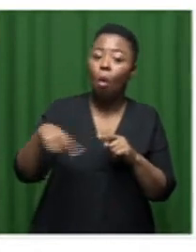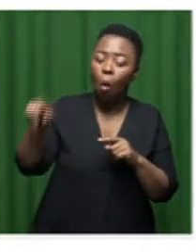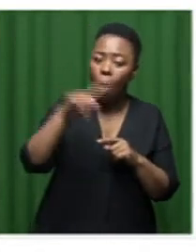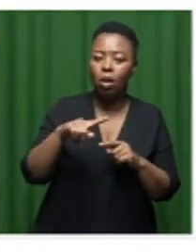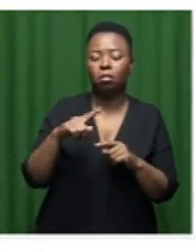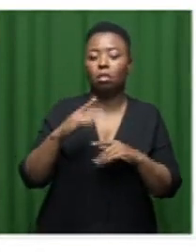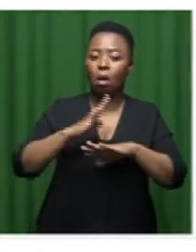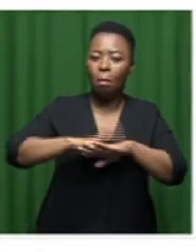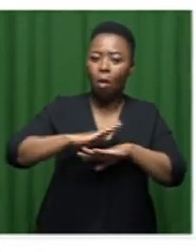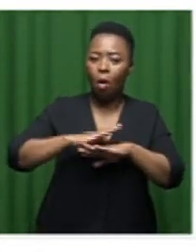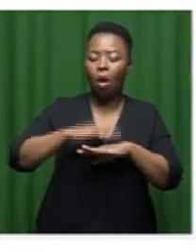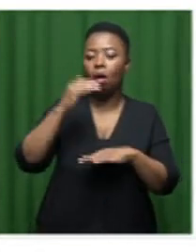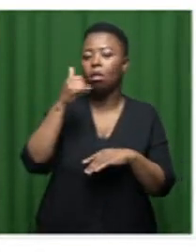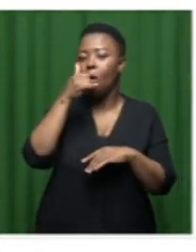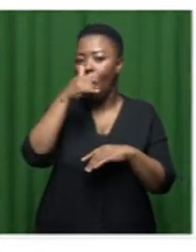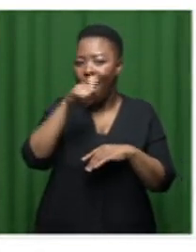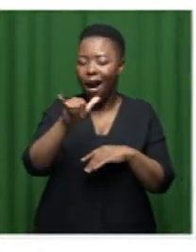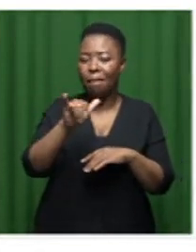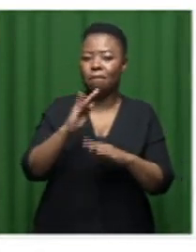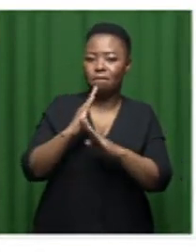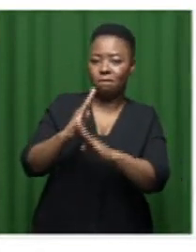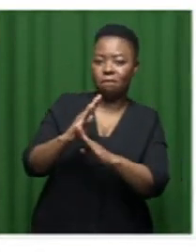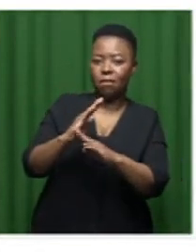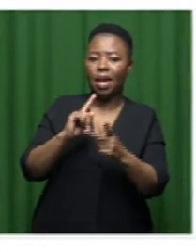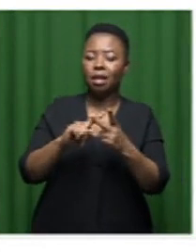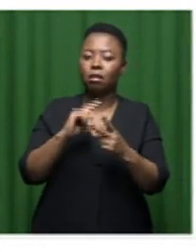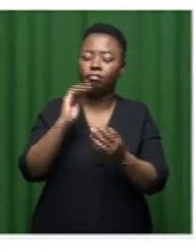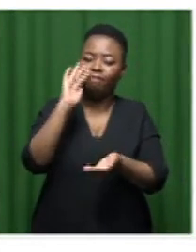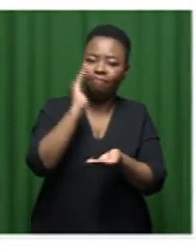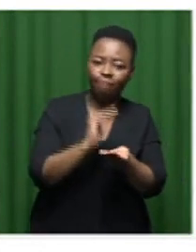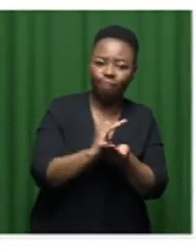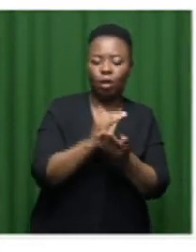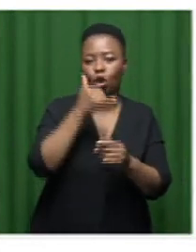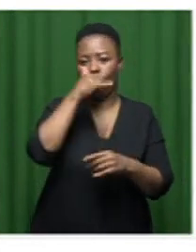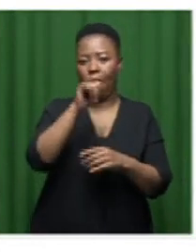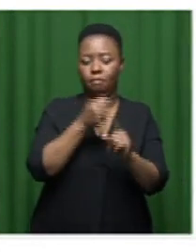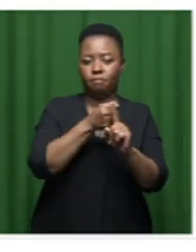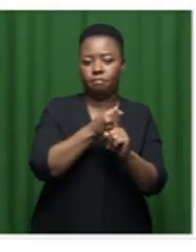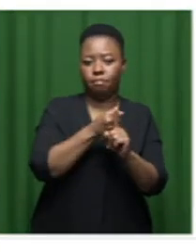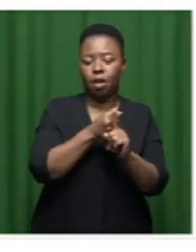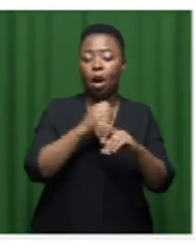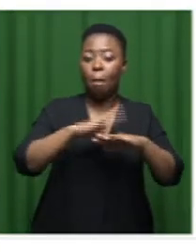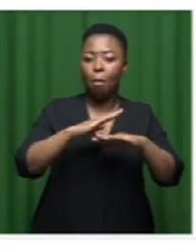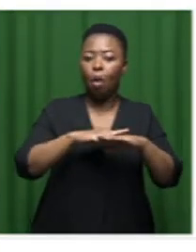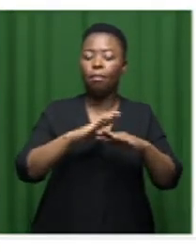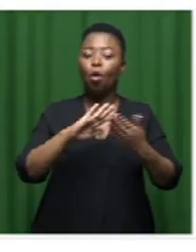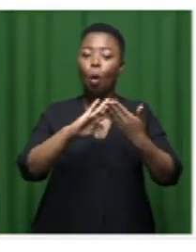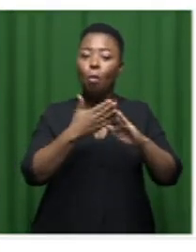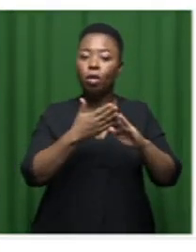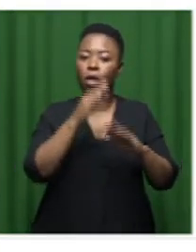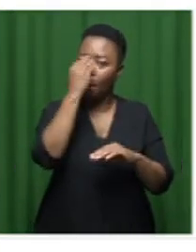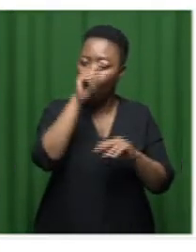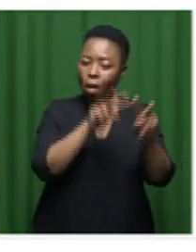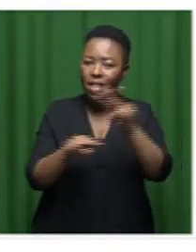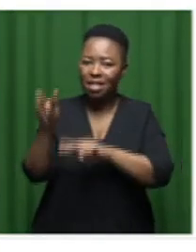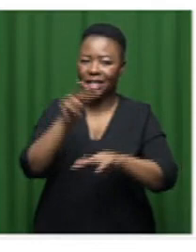increase their efforts in crime prevention and crime combating operation. Most importantly, community policing partnership and expanding